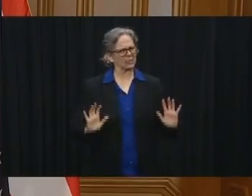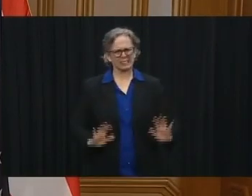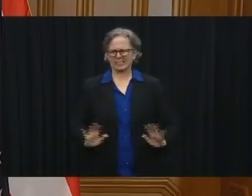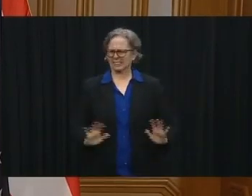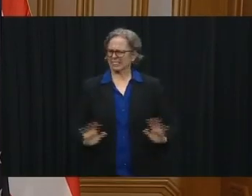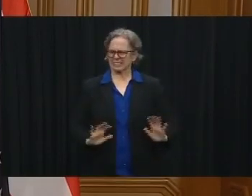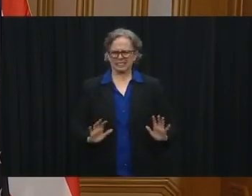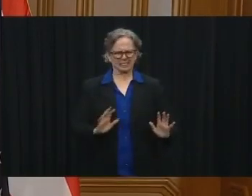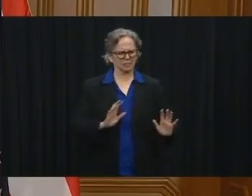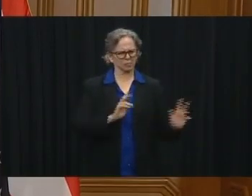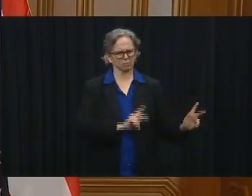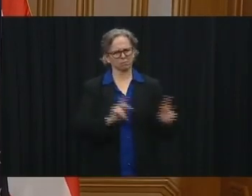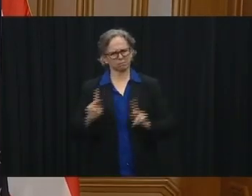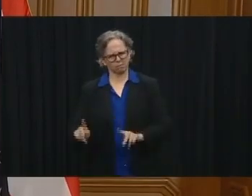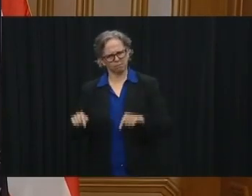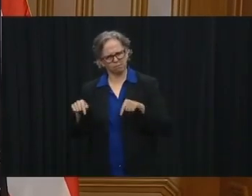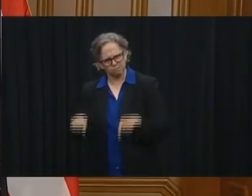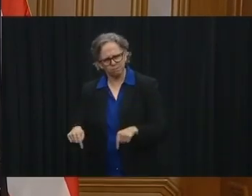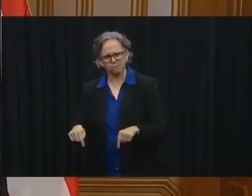I want to